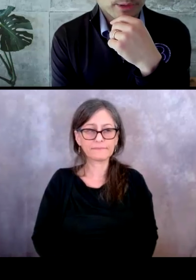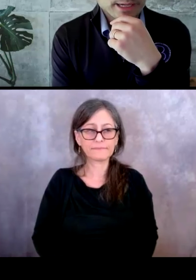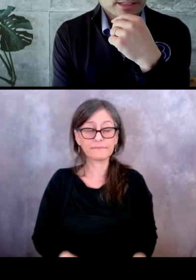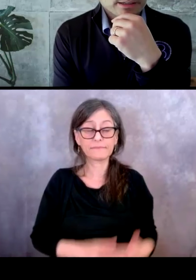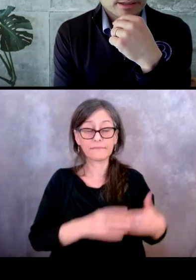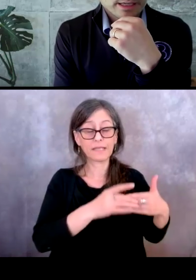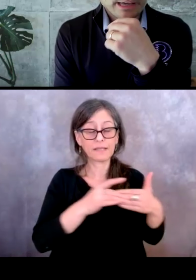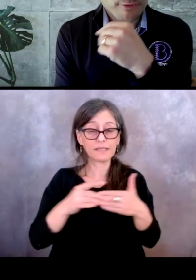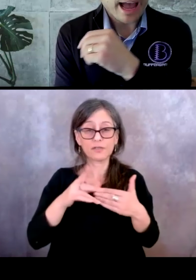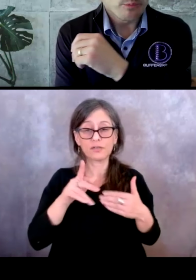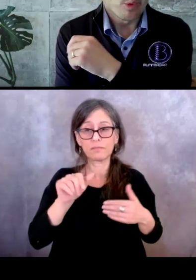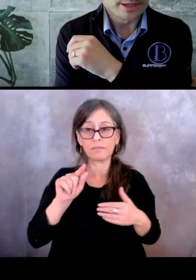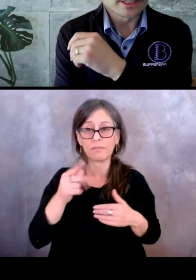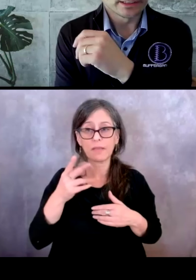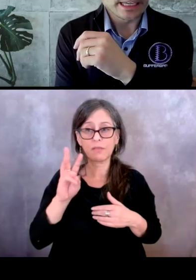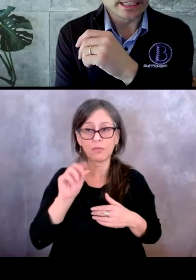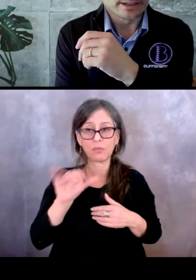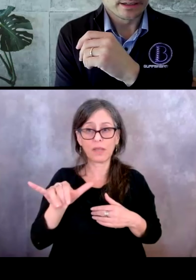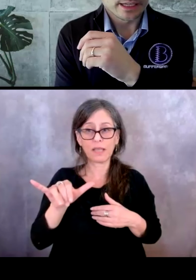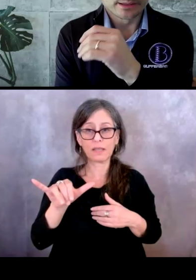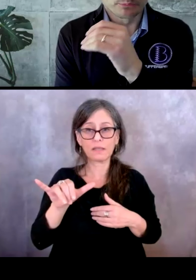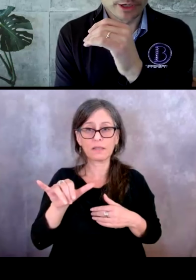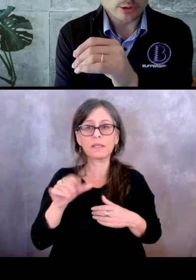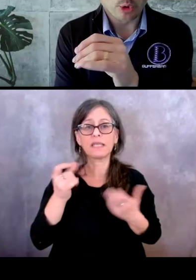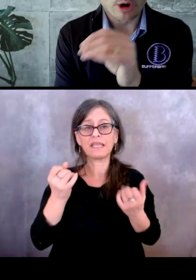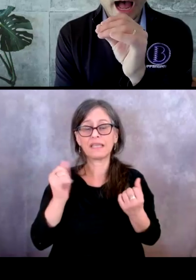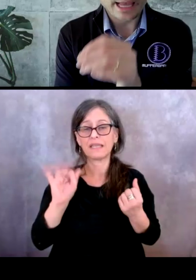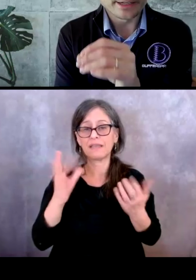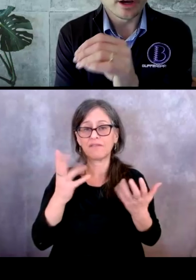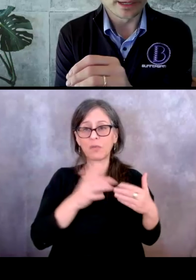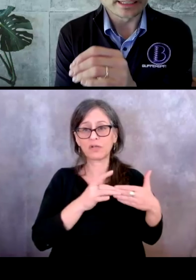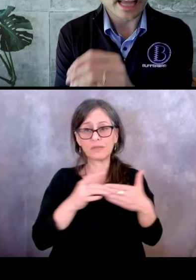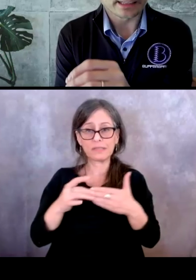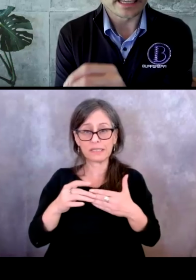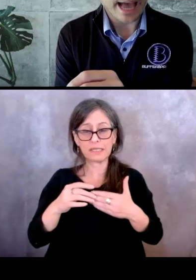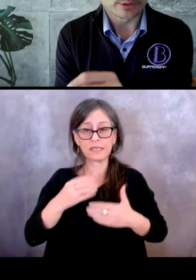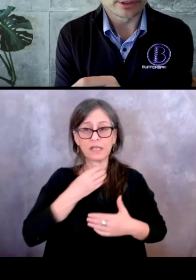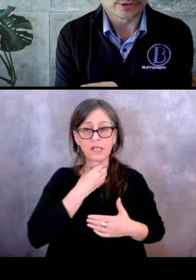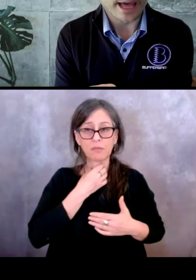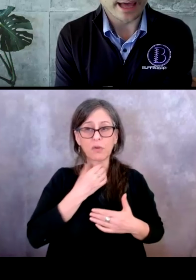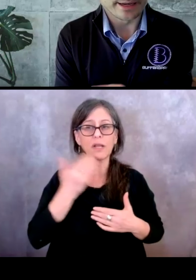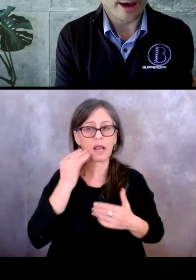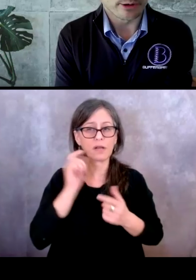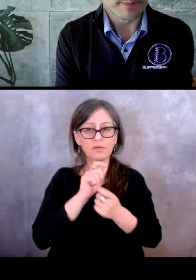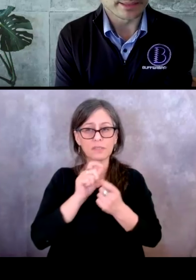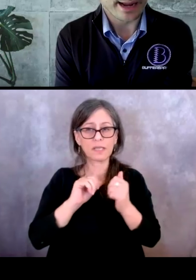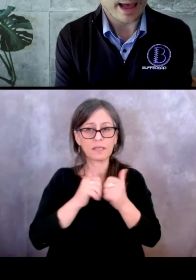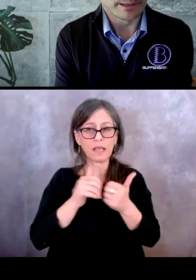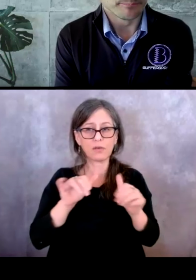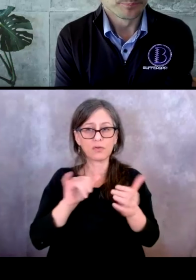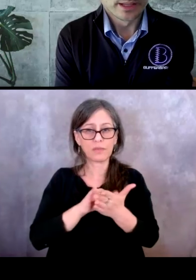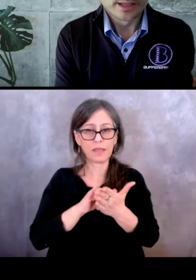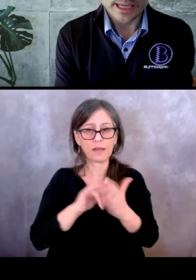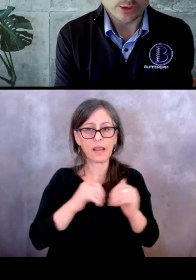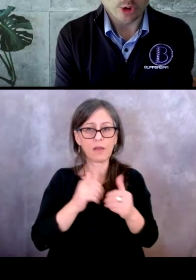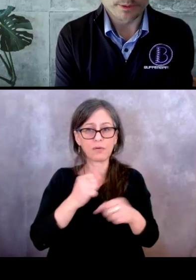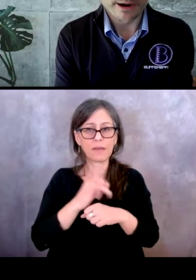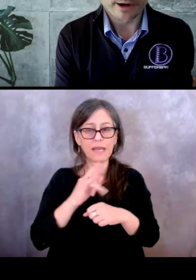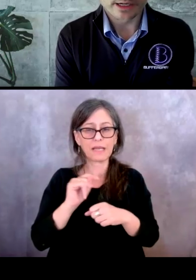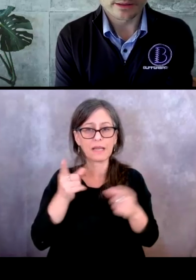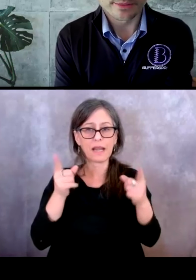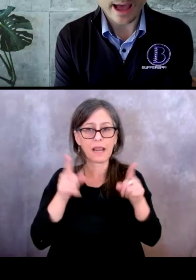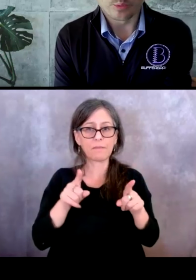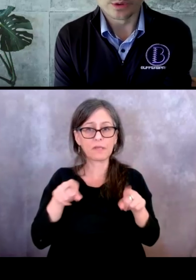Leadership pathways. If I want to lead in the Marine Corps, I know exactly how to do that and how to make that happen. In